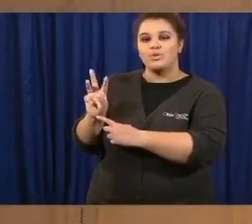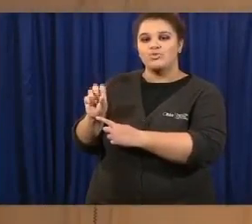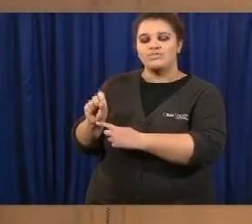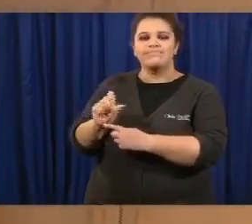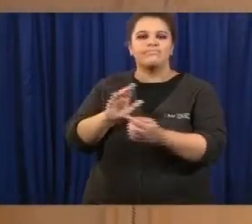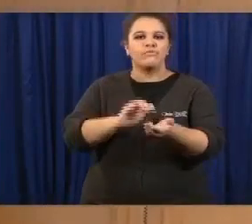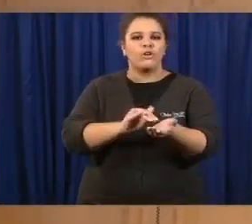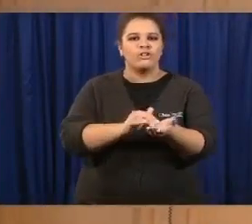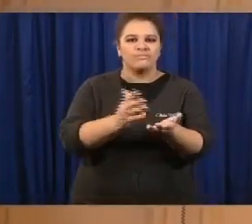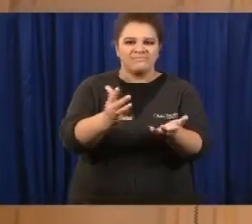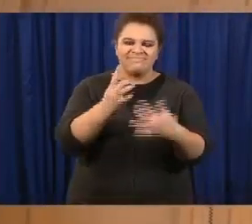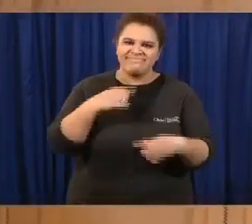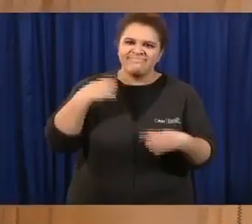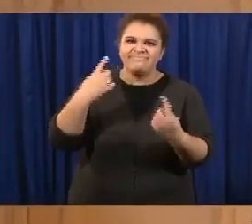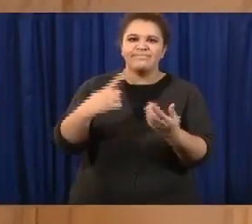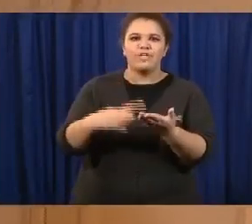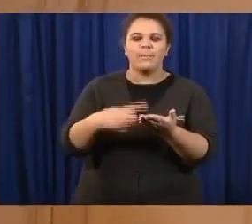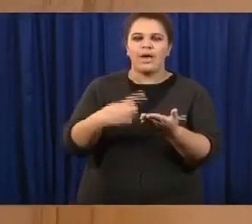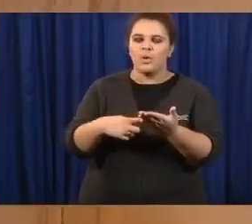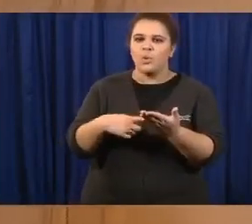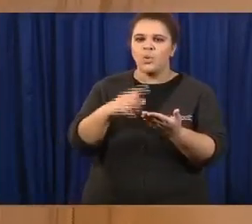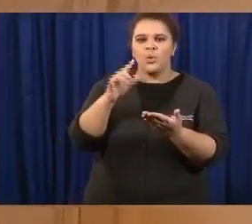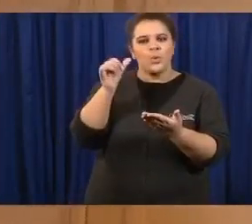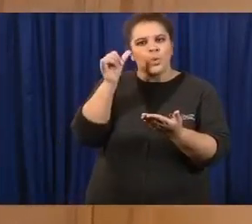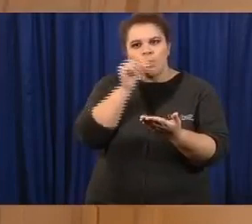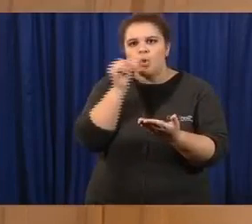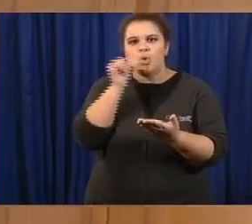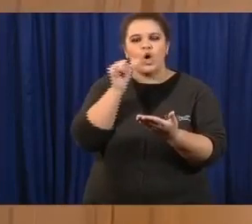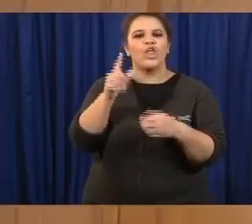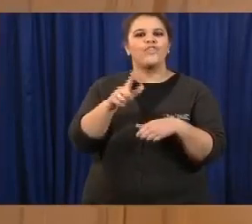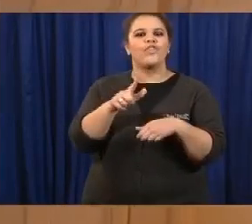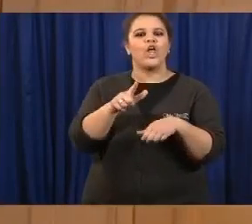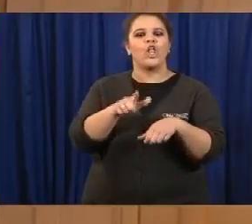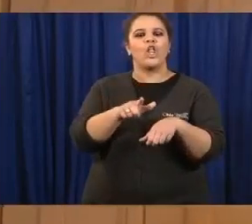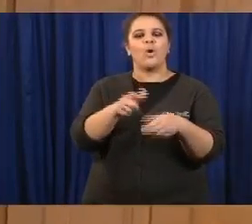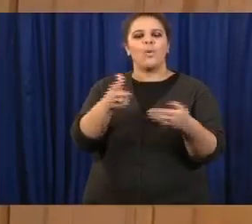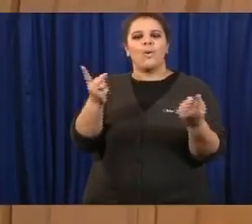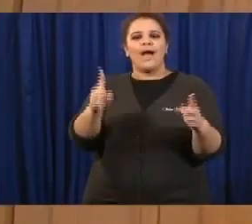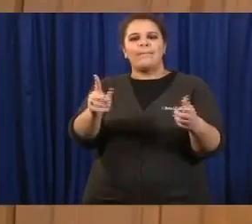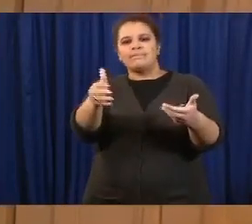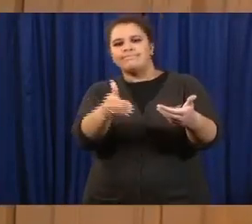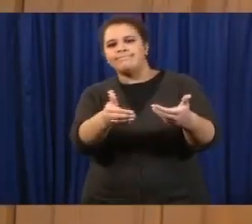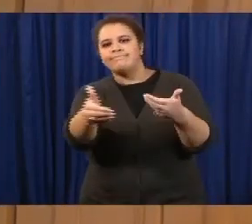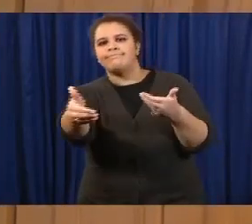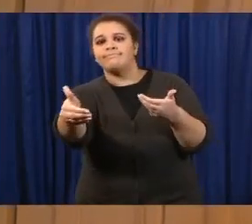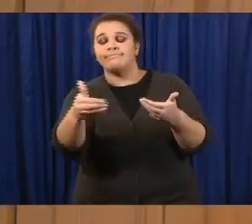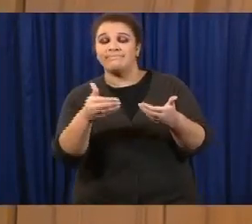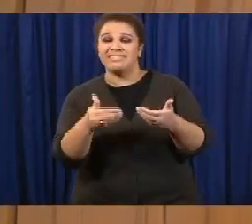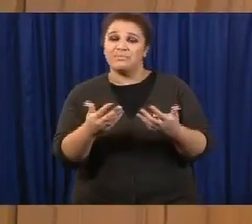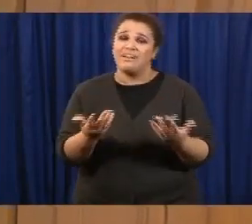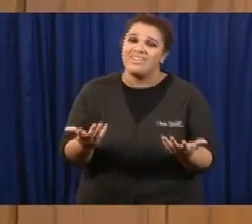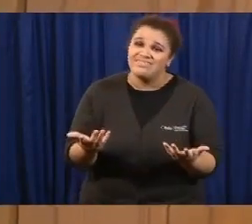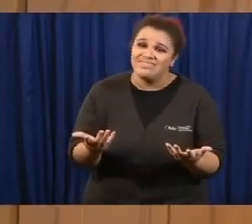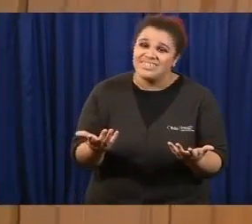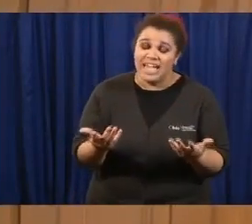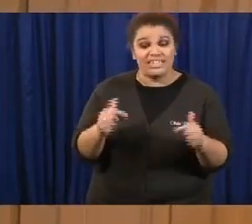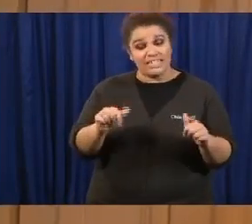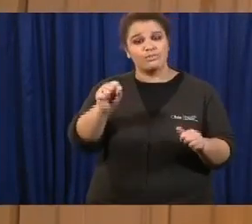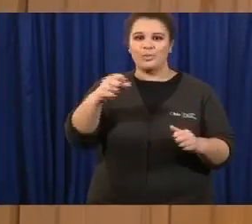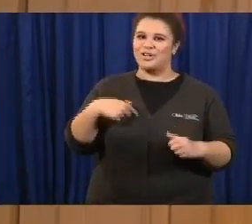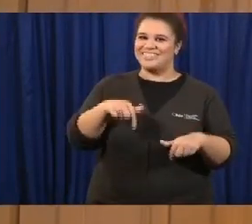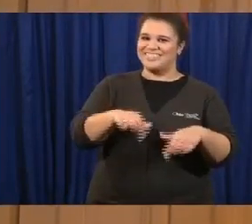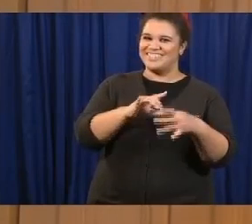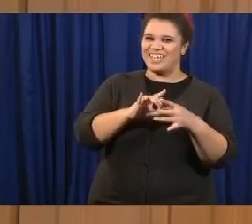haul and, how we're all sort of in this marathon. But for children, time feels a lot longer just because they've had less of